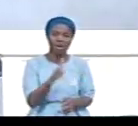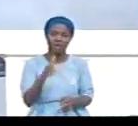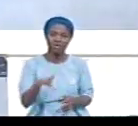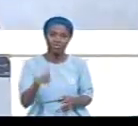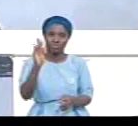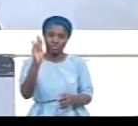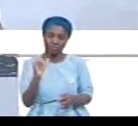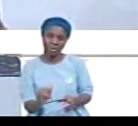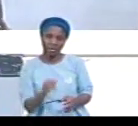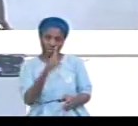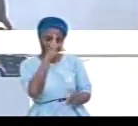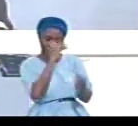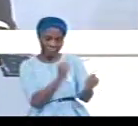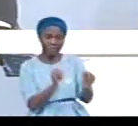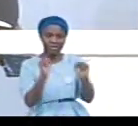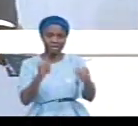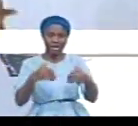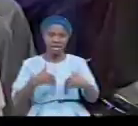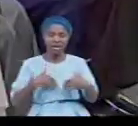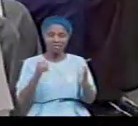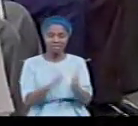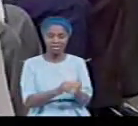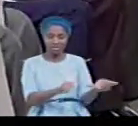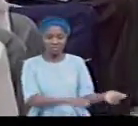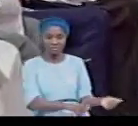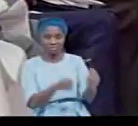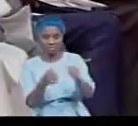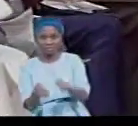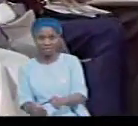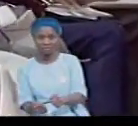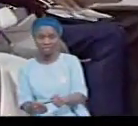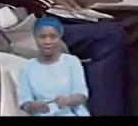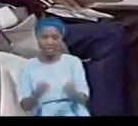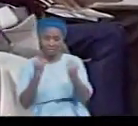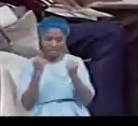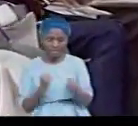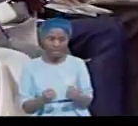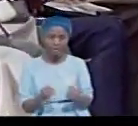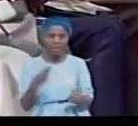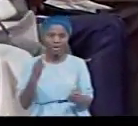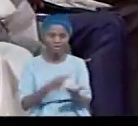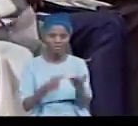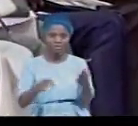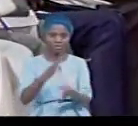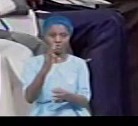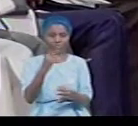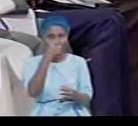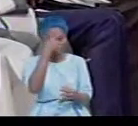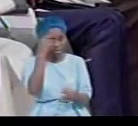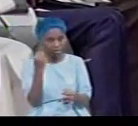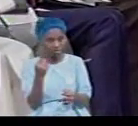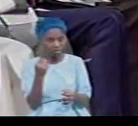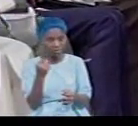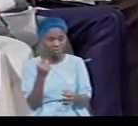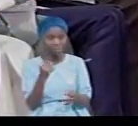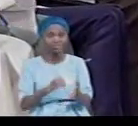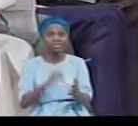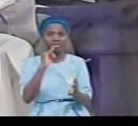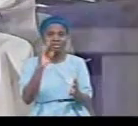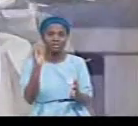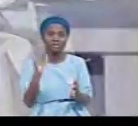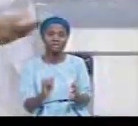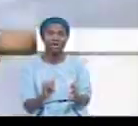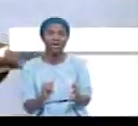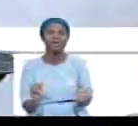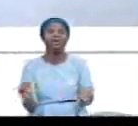have that immersion, that baptism, the power of the Holy Ghost, because it's by the same